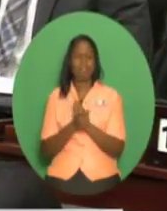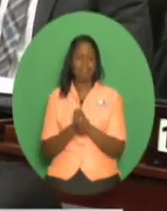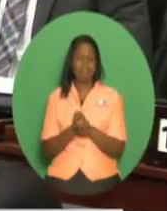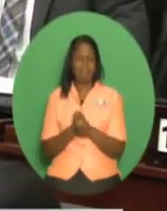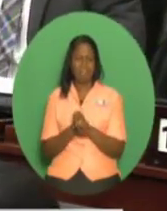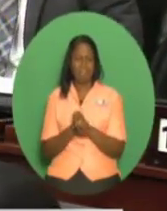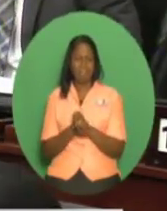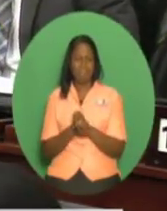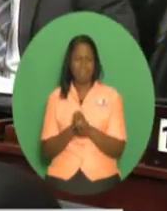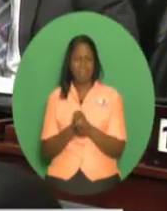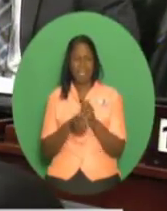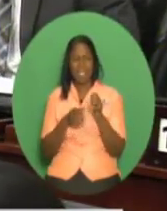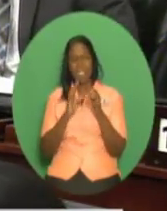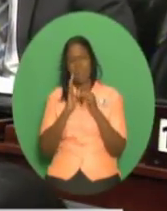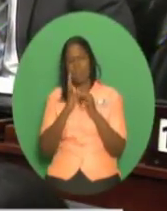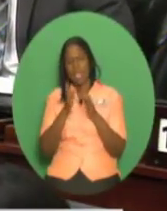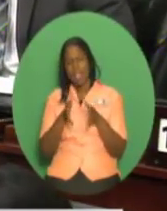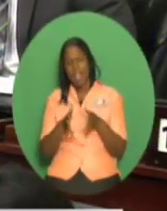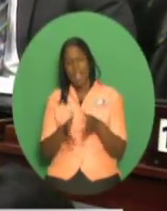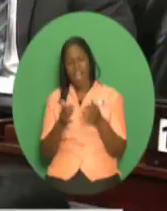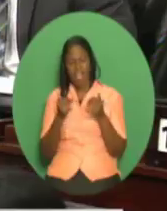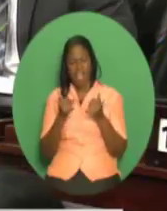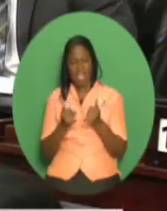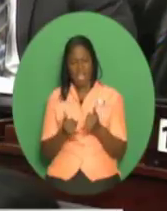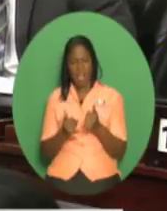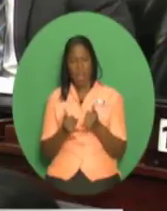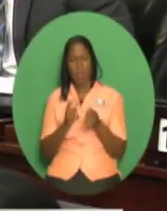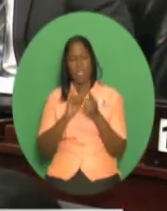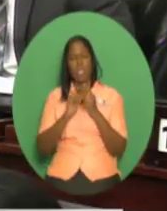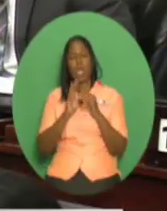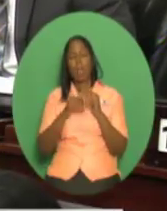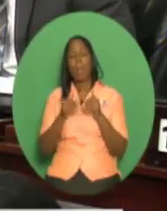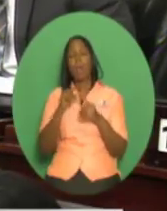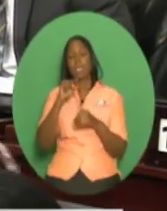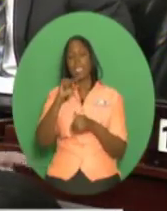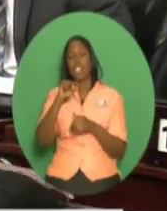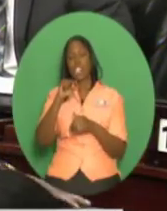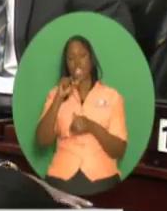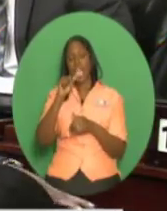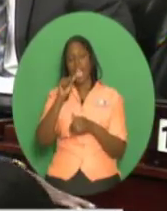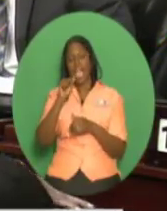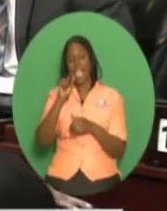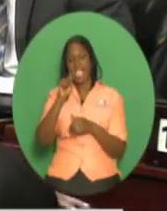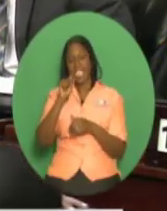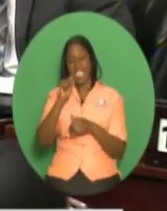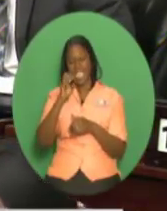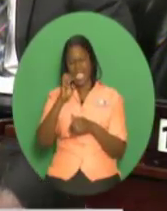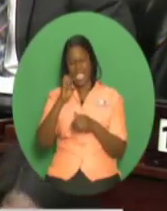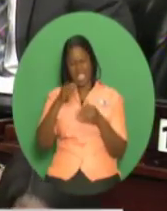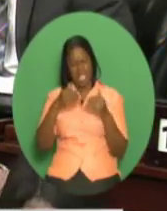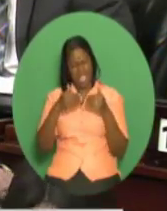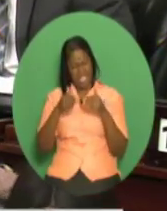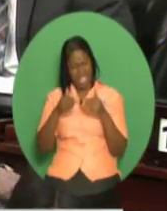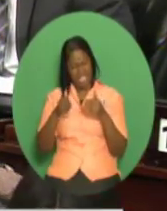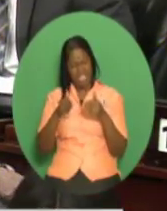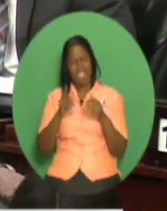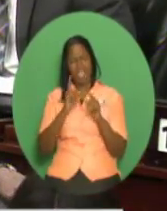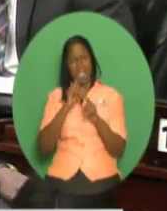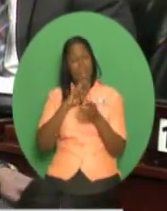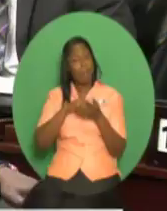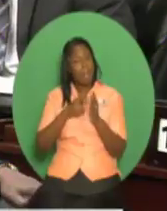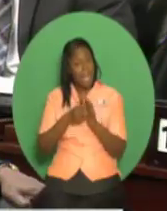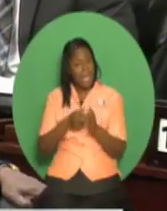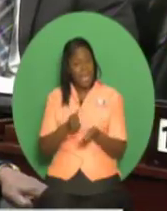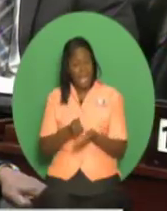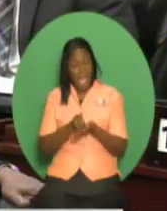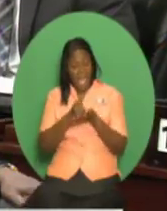Madam Speaker, I now turn to GATE. We have heard a lot about GATE, but still,